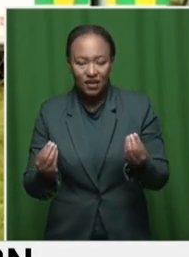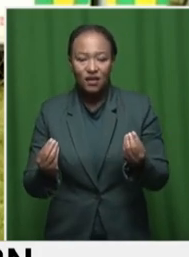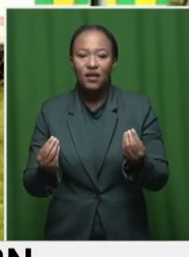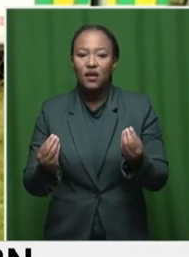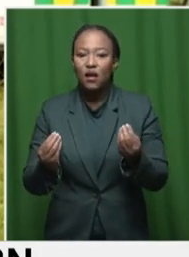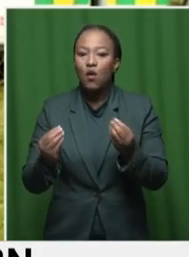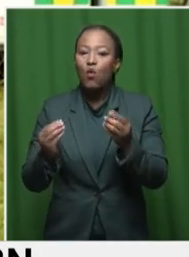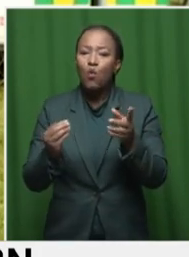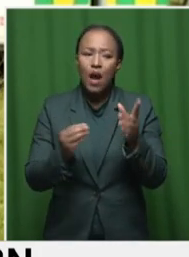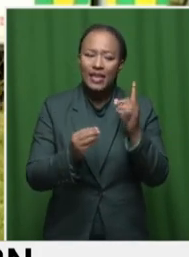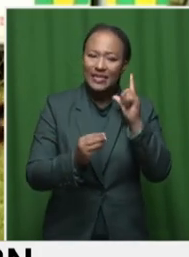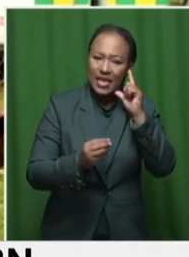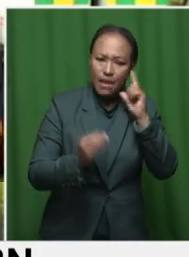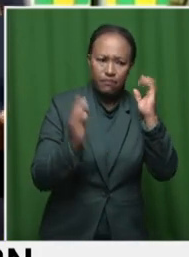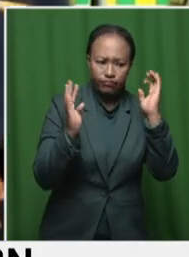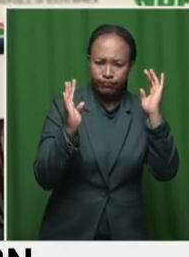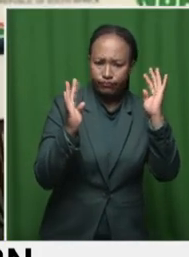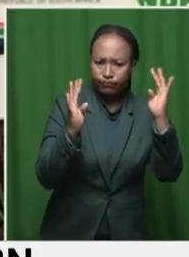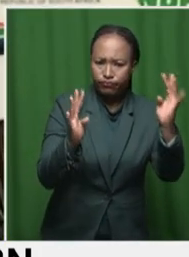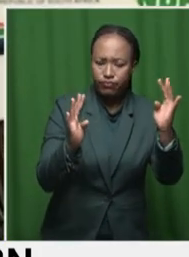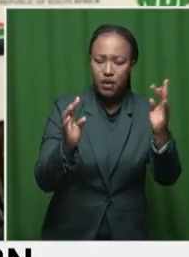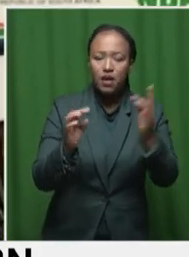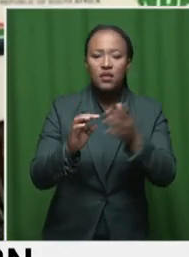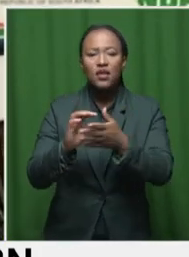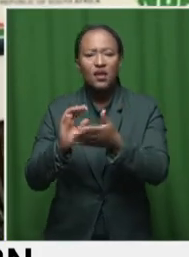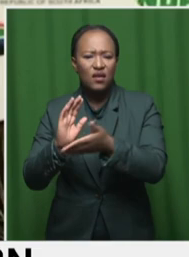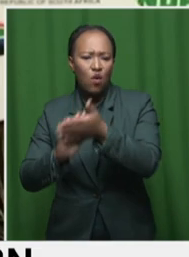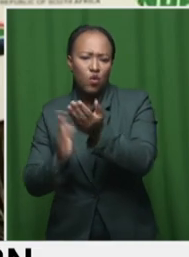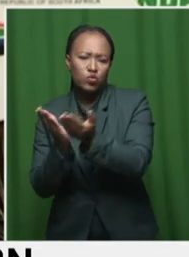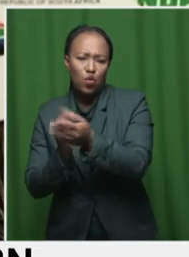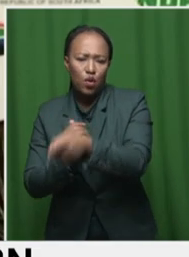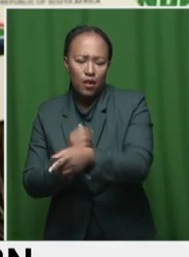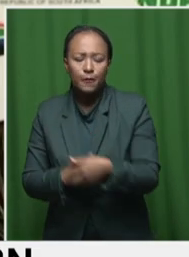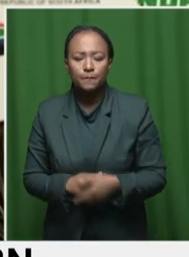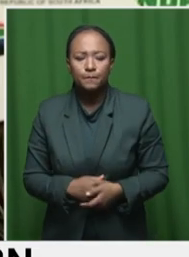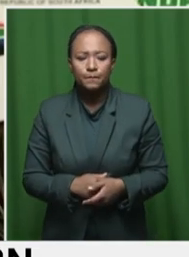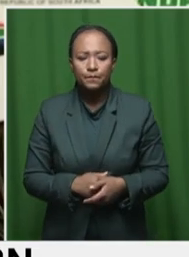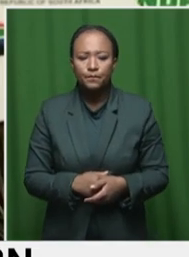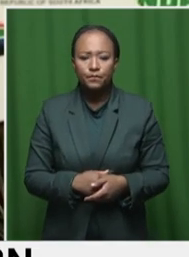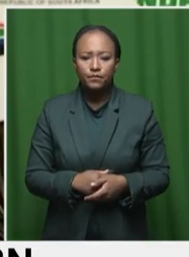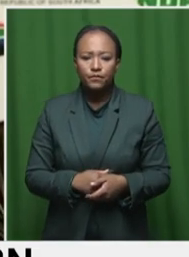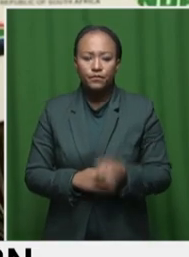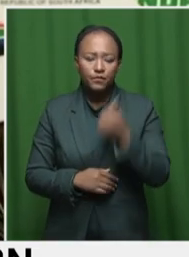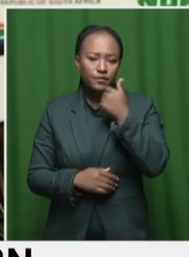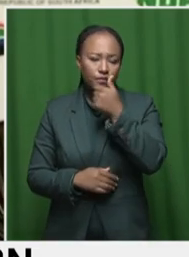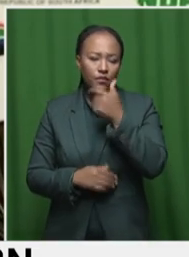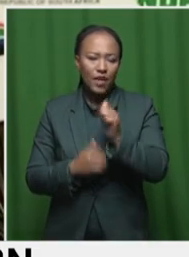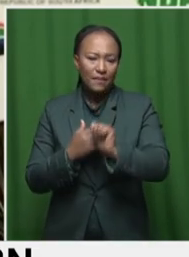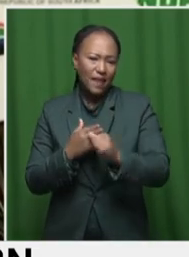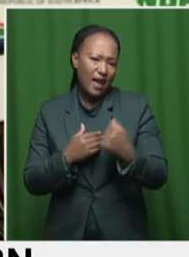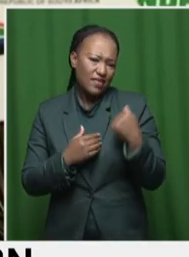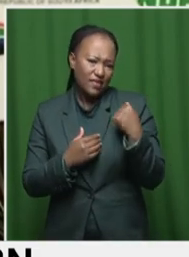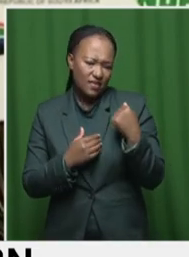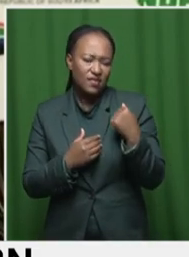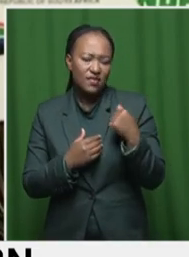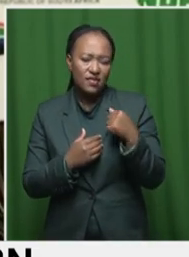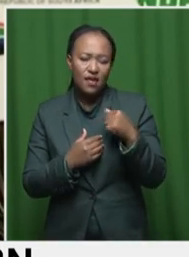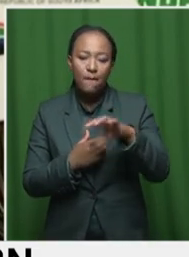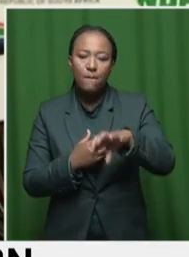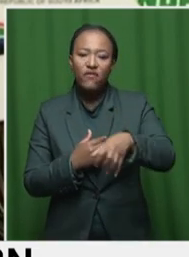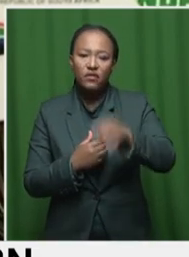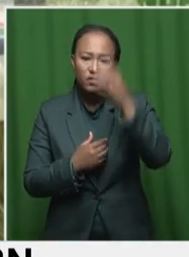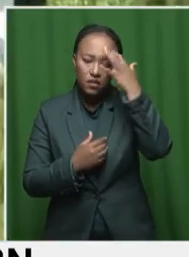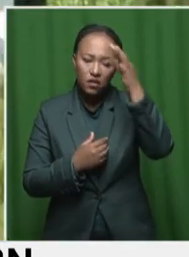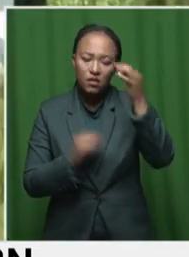having slept in the forest. In recent months, the provincial government has converged on this village